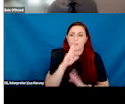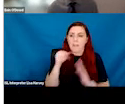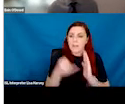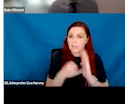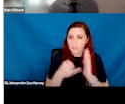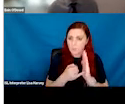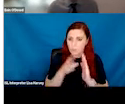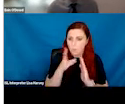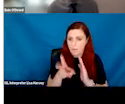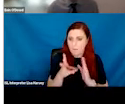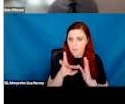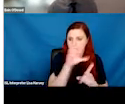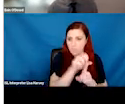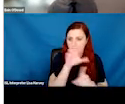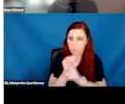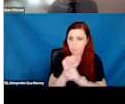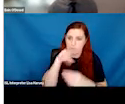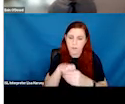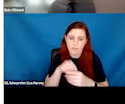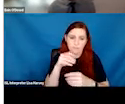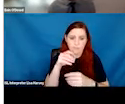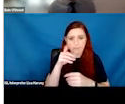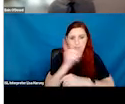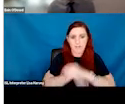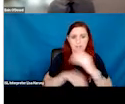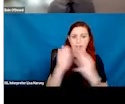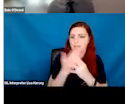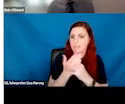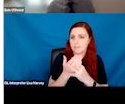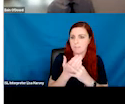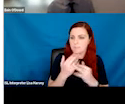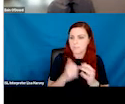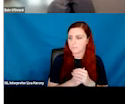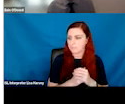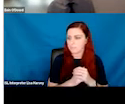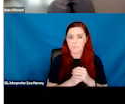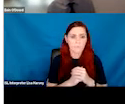should be captured in as part of a disability access certificate.